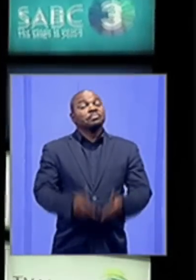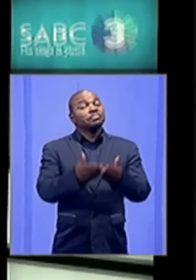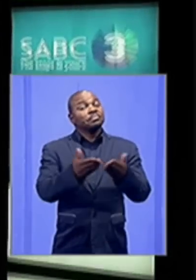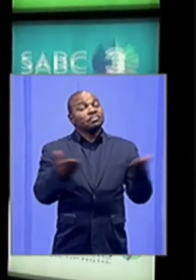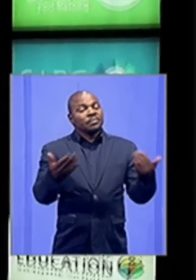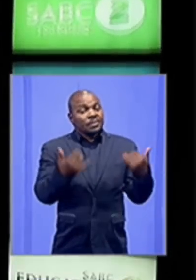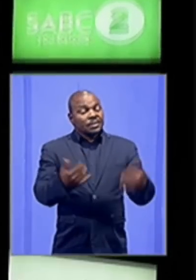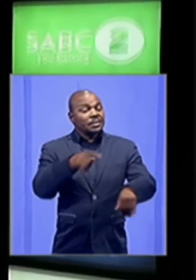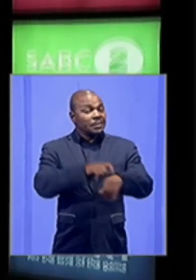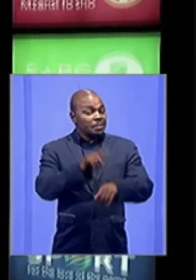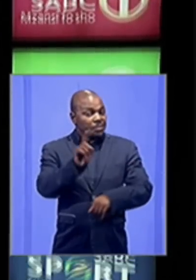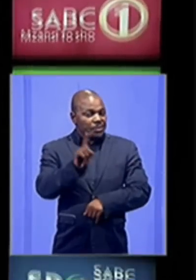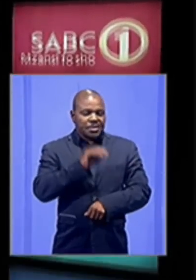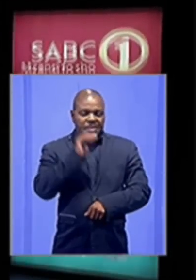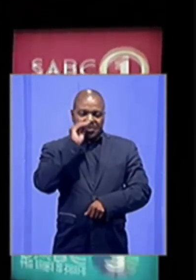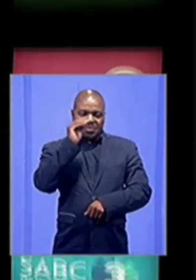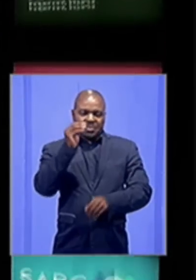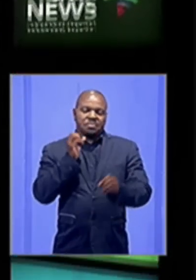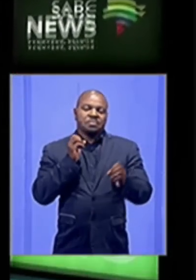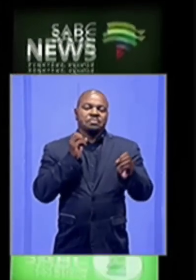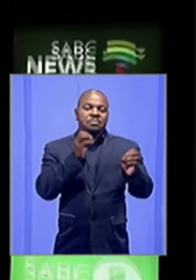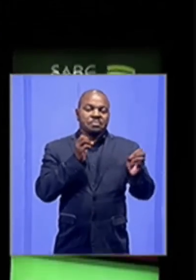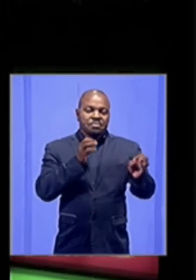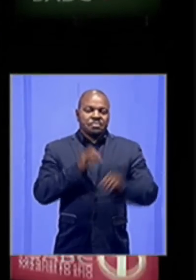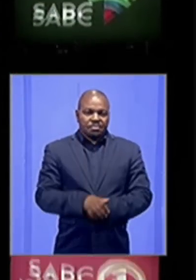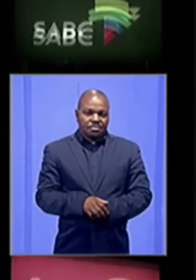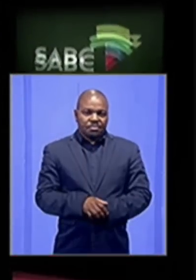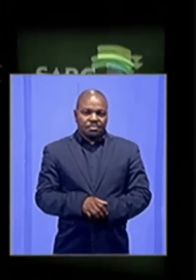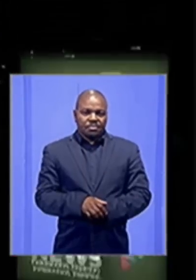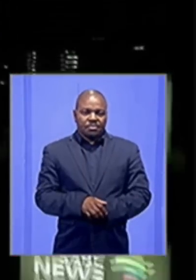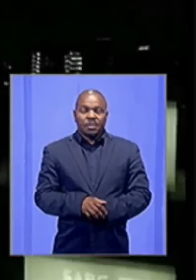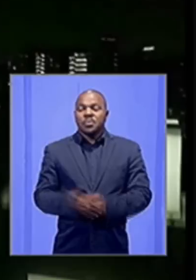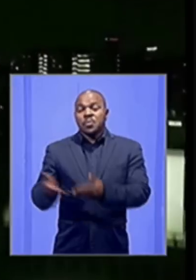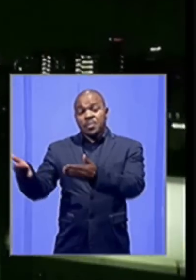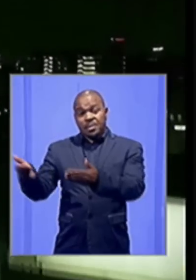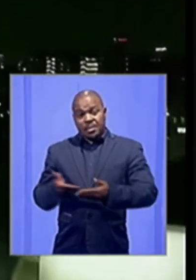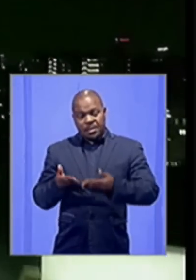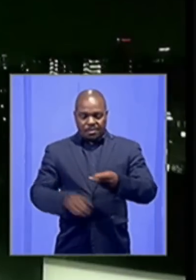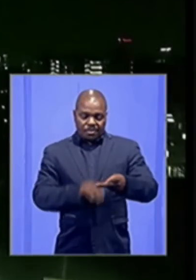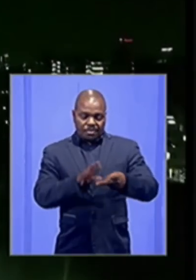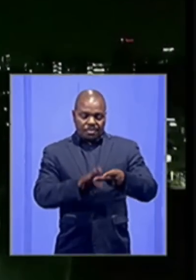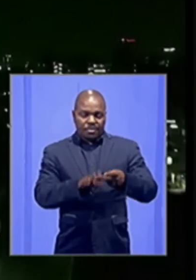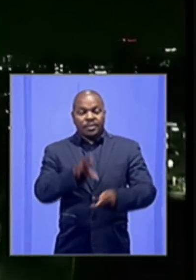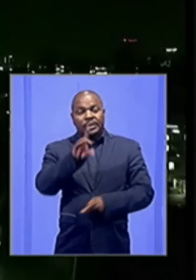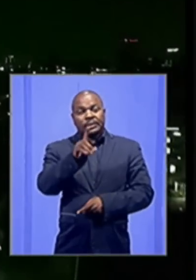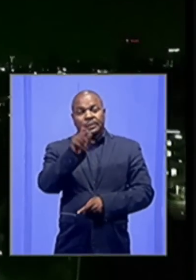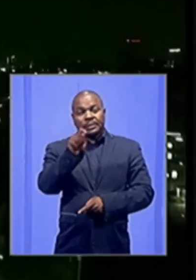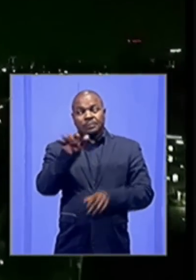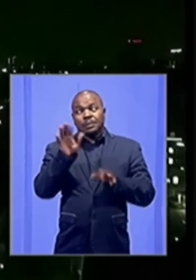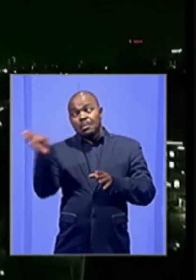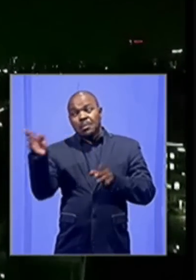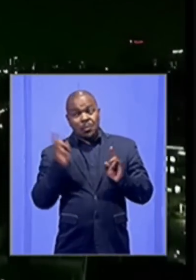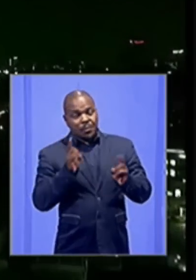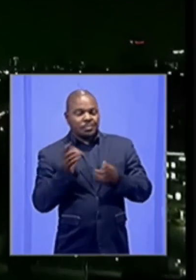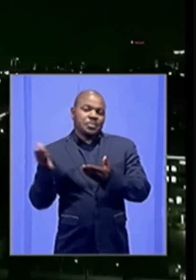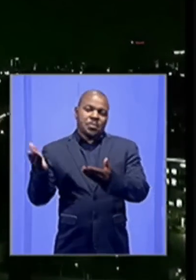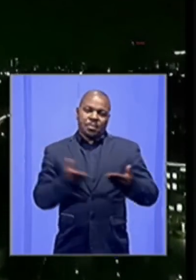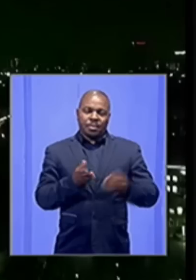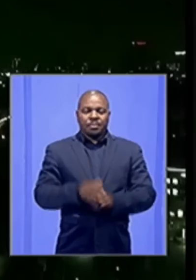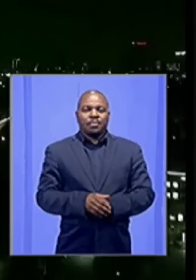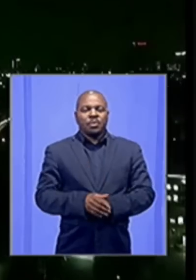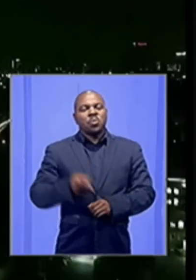Bagesho ke nako ya gore re le solele madireng a letšatši re a lamogela le babogedi ba rena ba kanala ya DTT